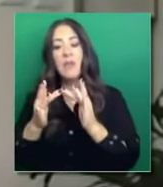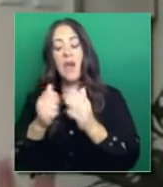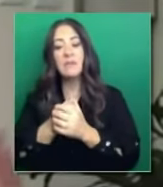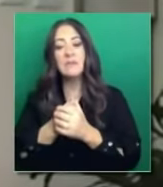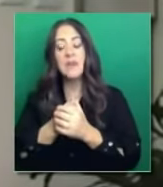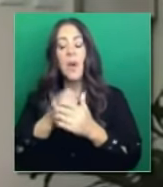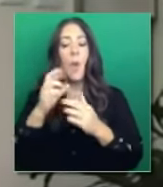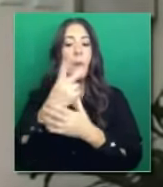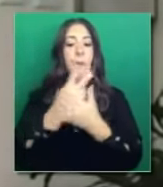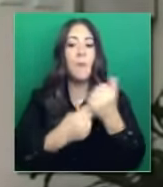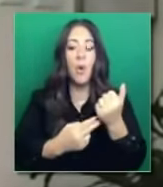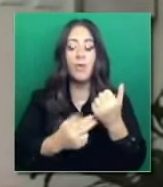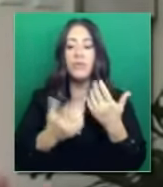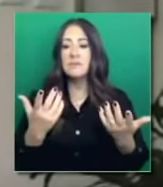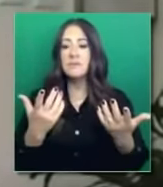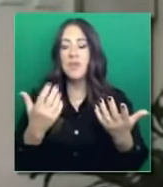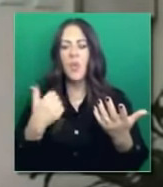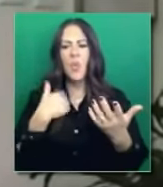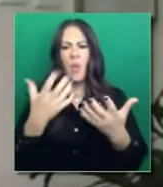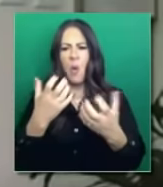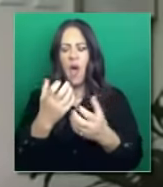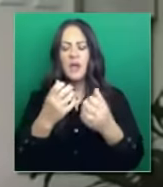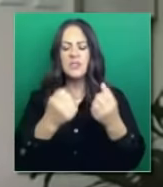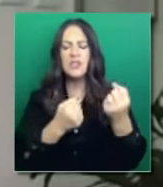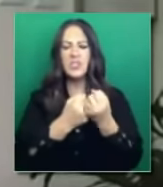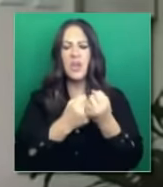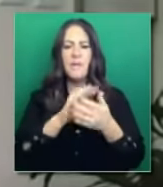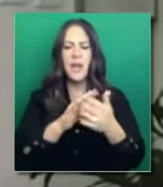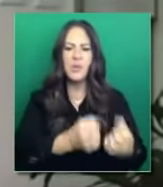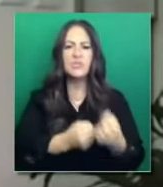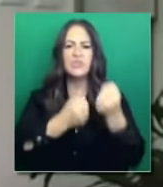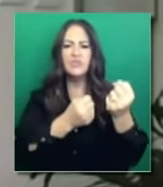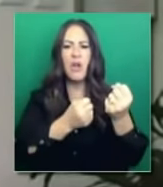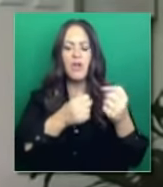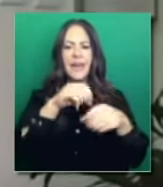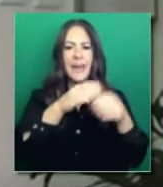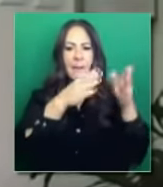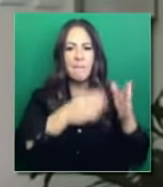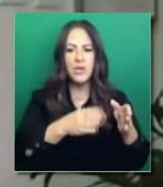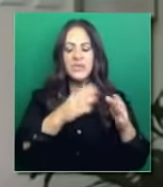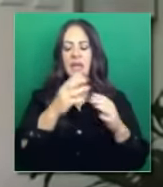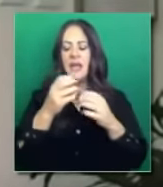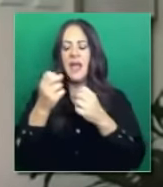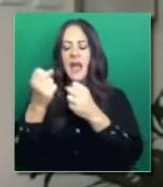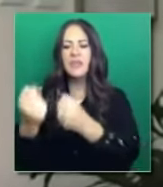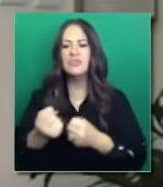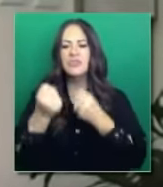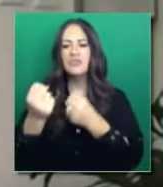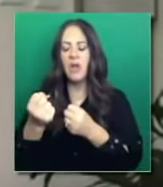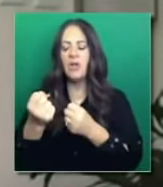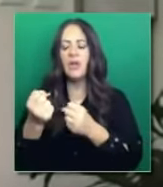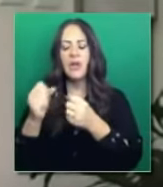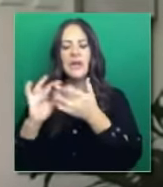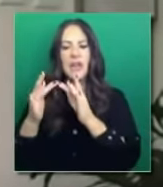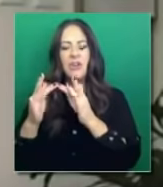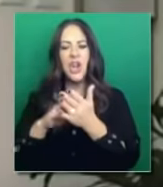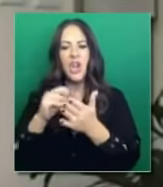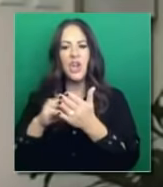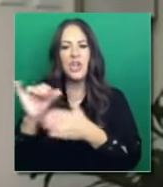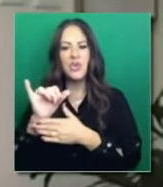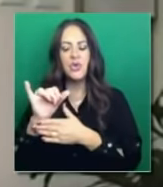way, strengthening both distance learning and making it possible for this phased and staged reentry into very